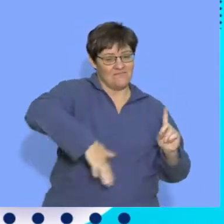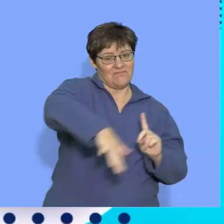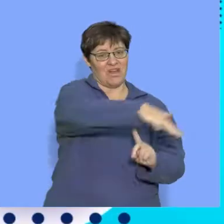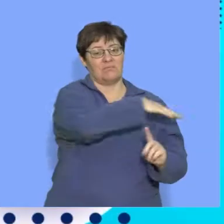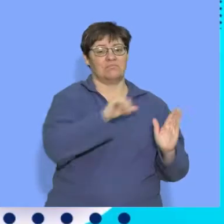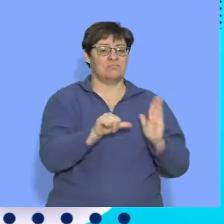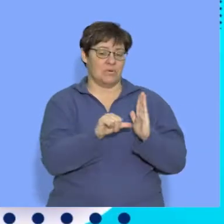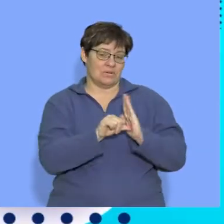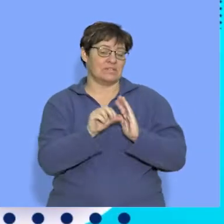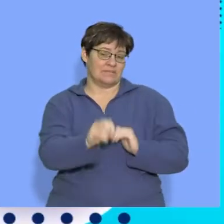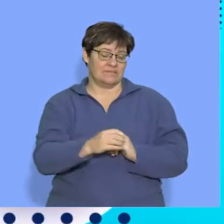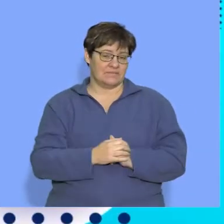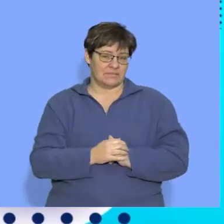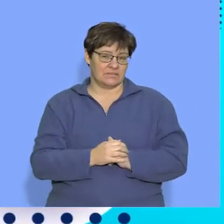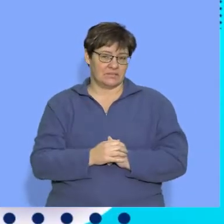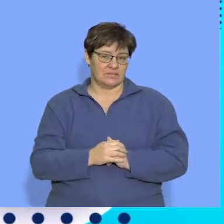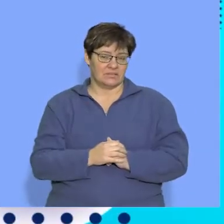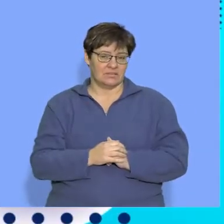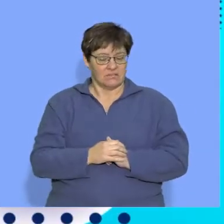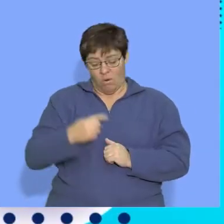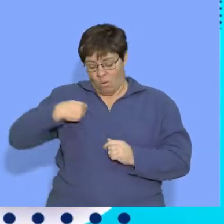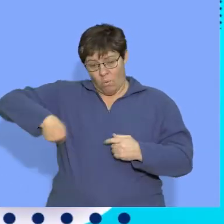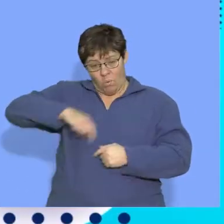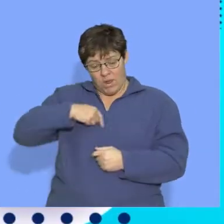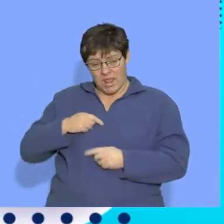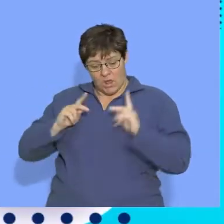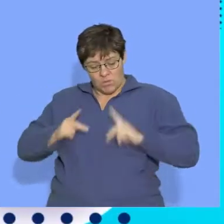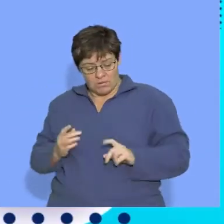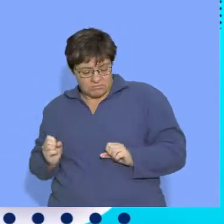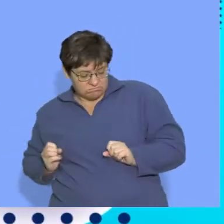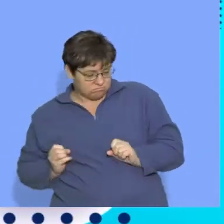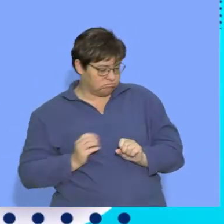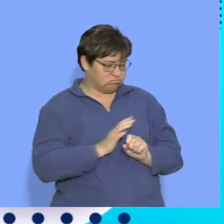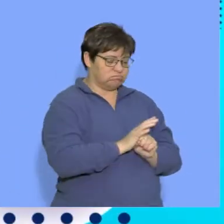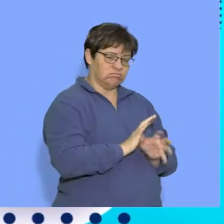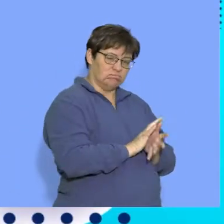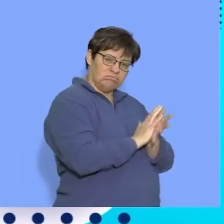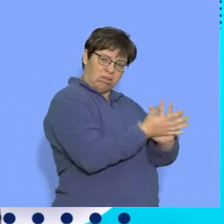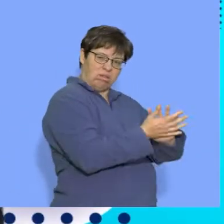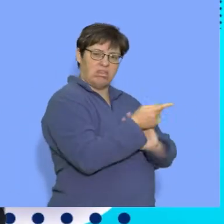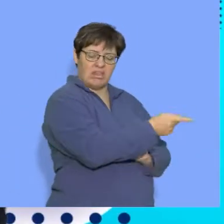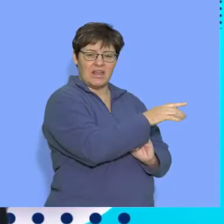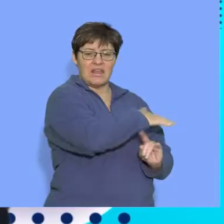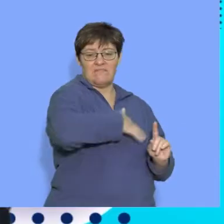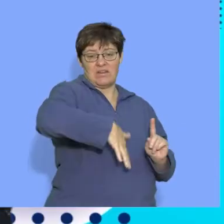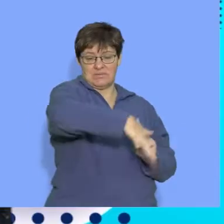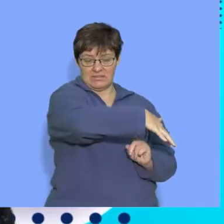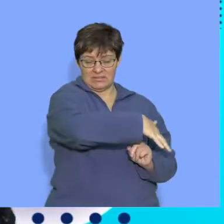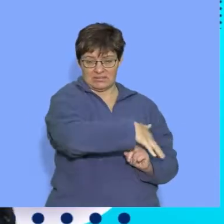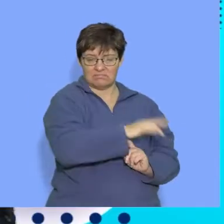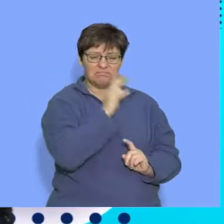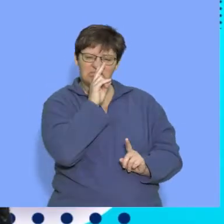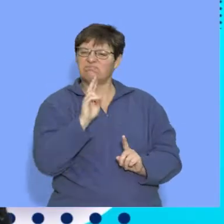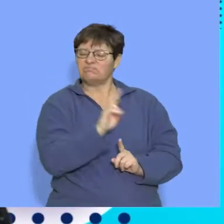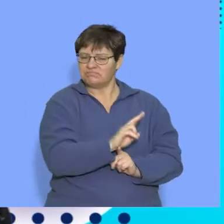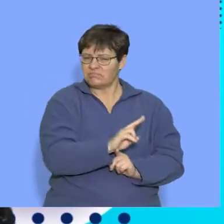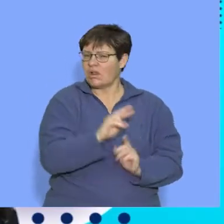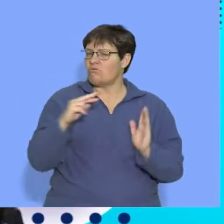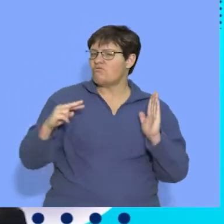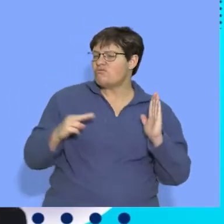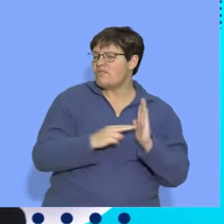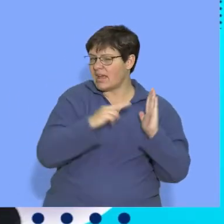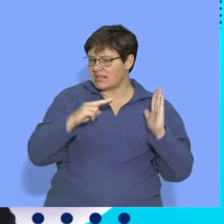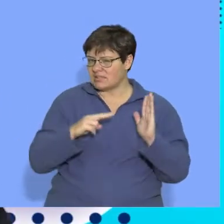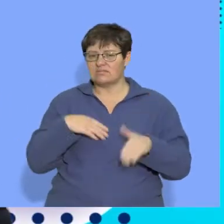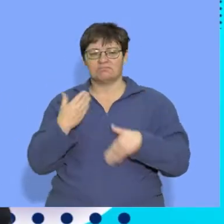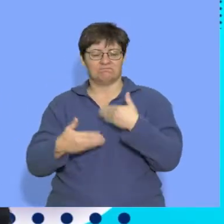is what have humans done to the environment in terms of the impact that they've had. And let's look at that and then try and reflect on that as